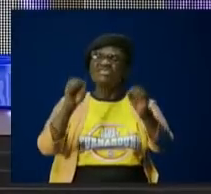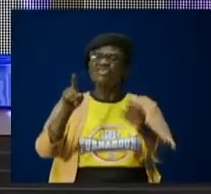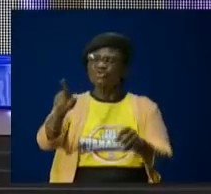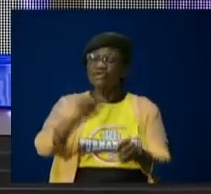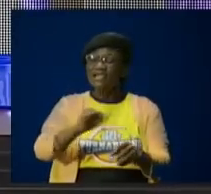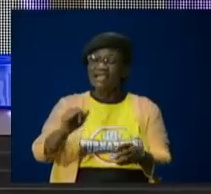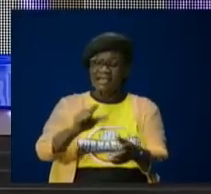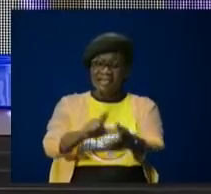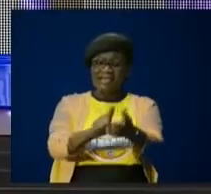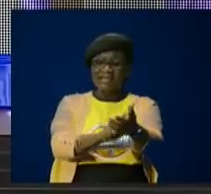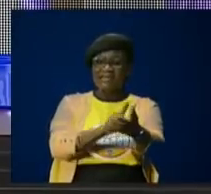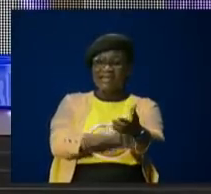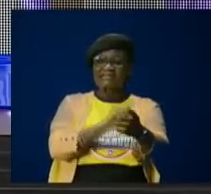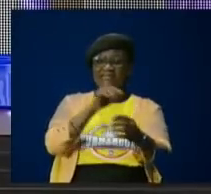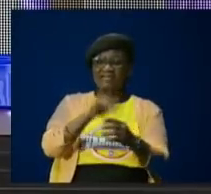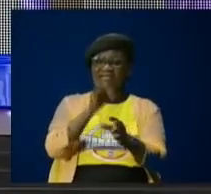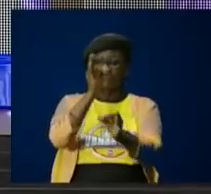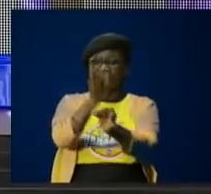In Mark chapter 4,